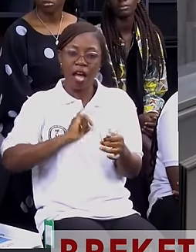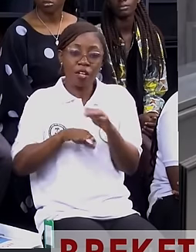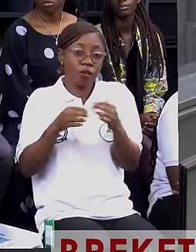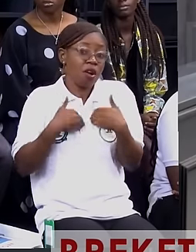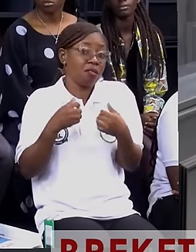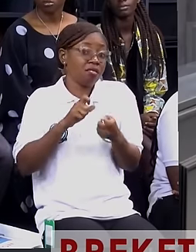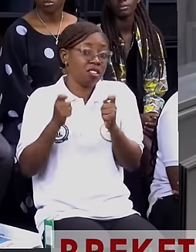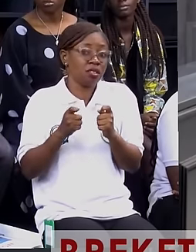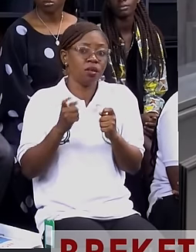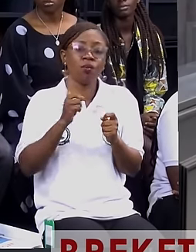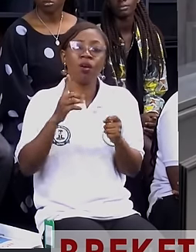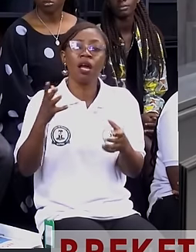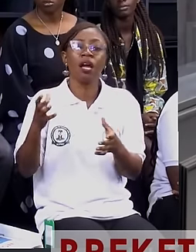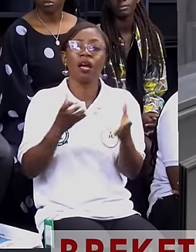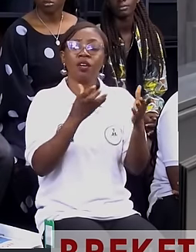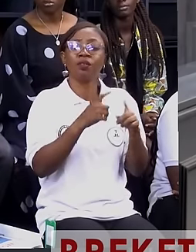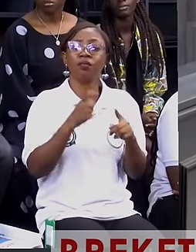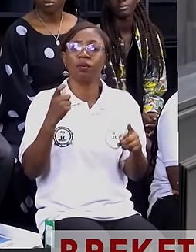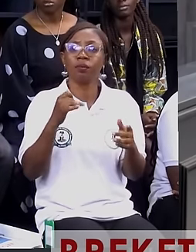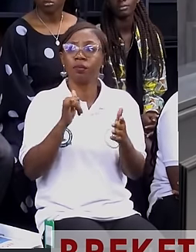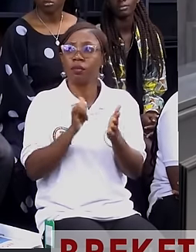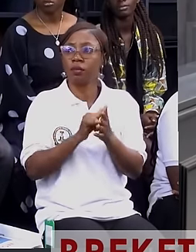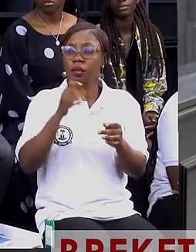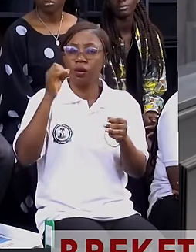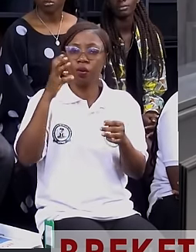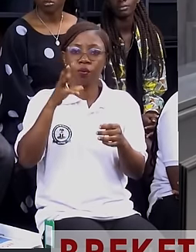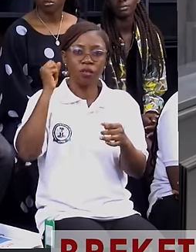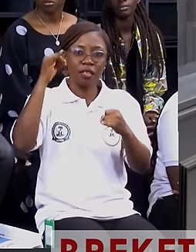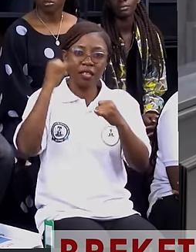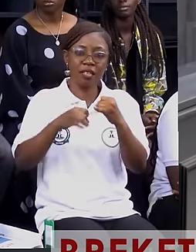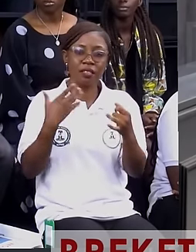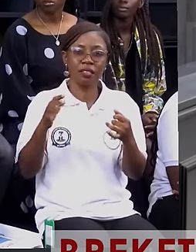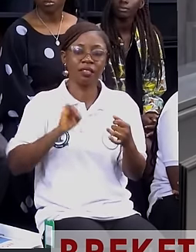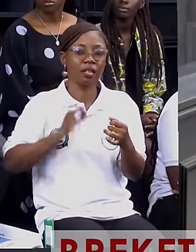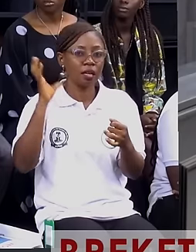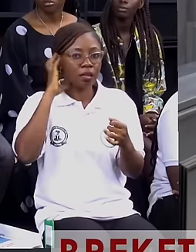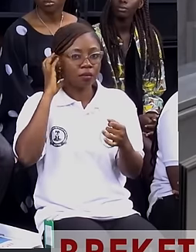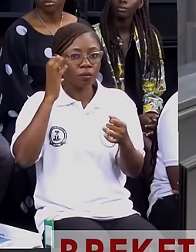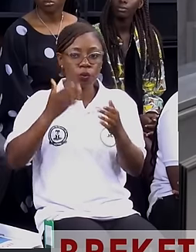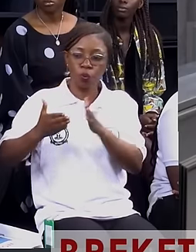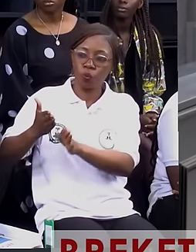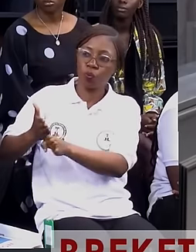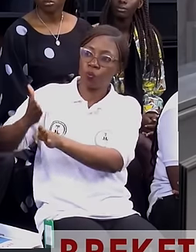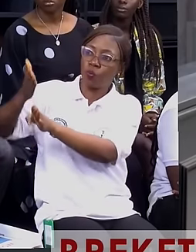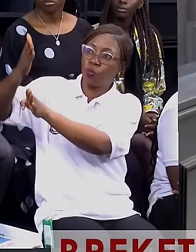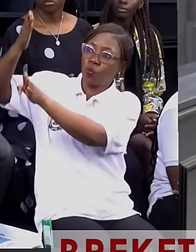you, why I carry you? That was the last thing I heard. They just wind up. The man now